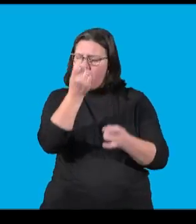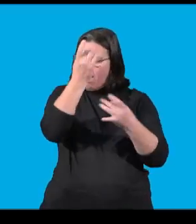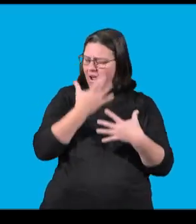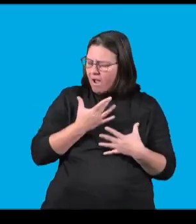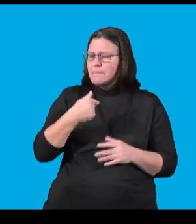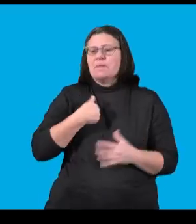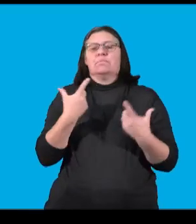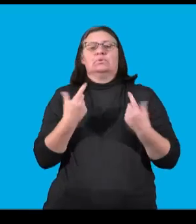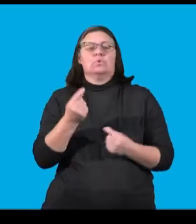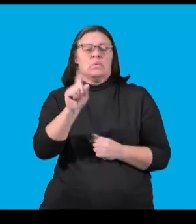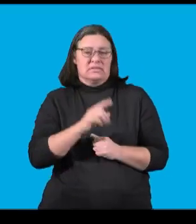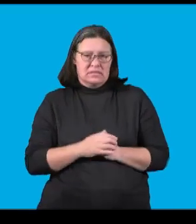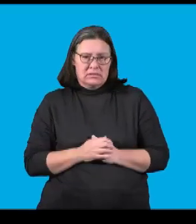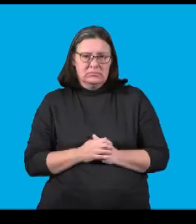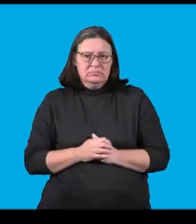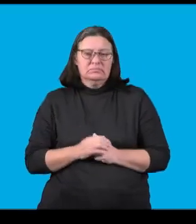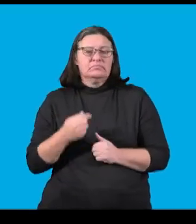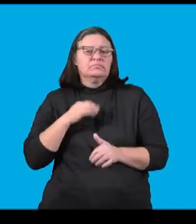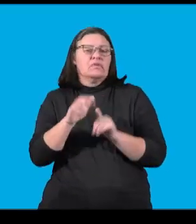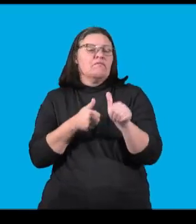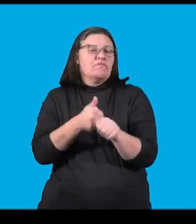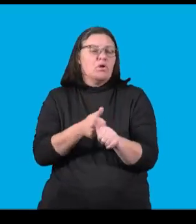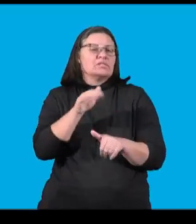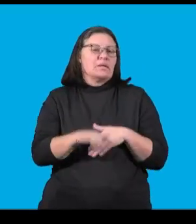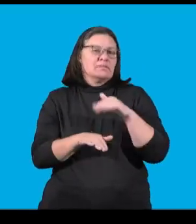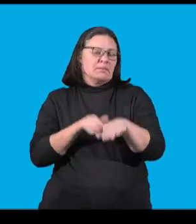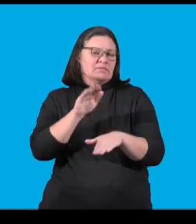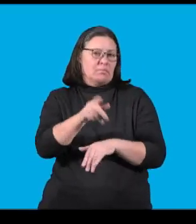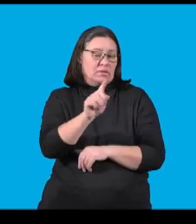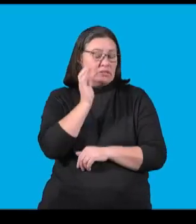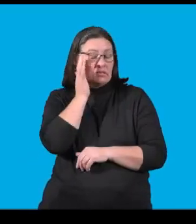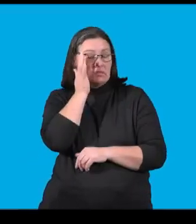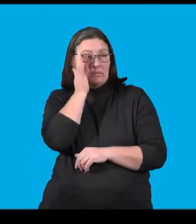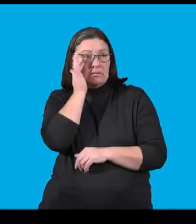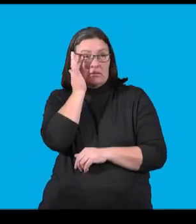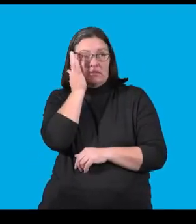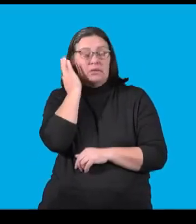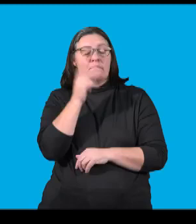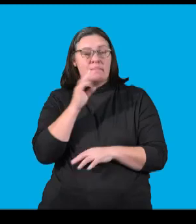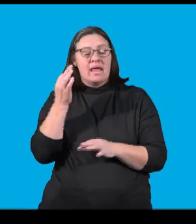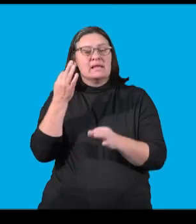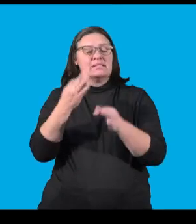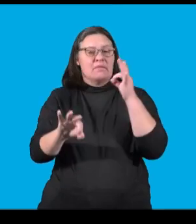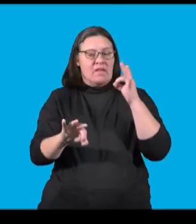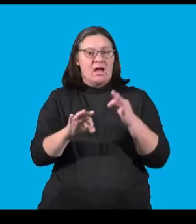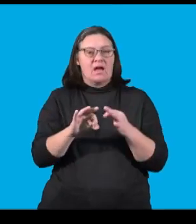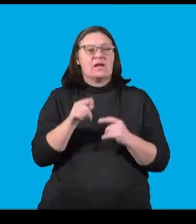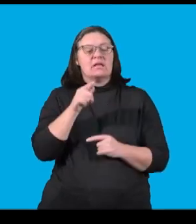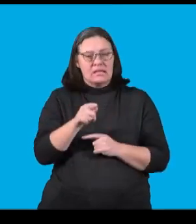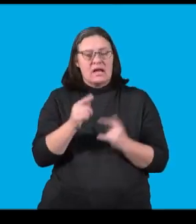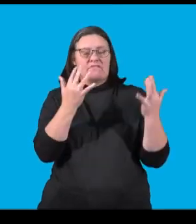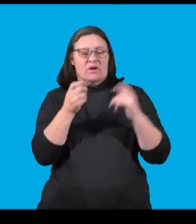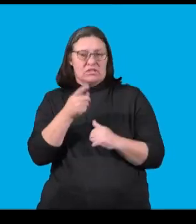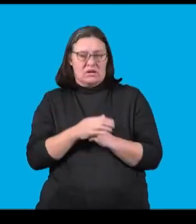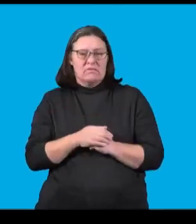already is my clue of what I should be doing and the steps I should be following. When I look at this question, I see that I need to simplify